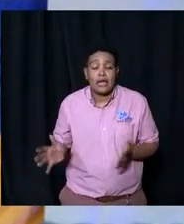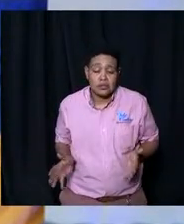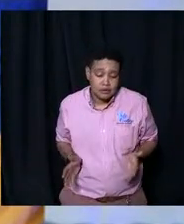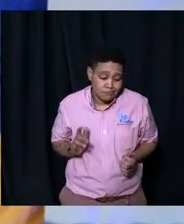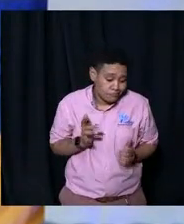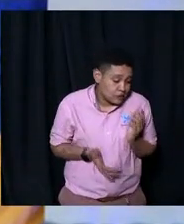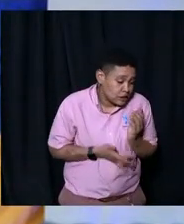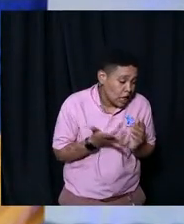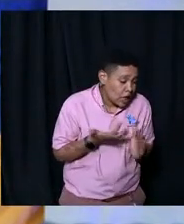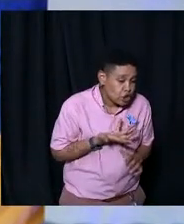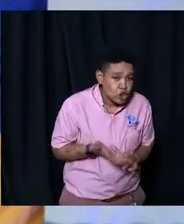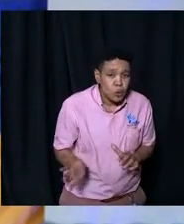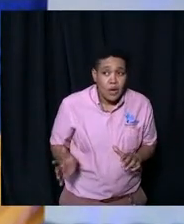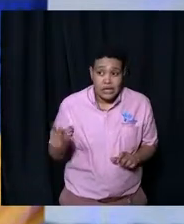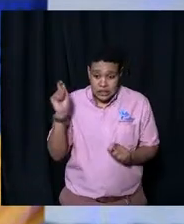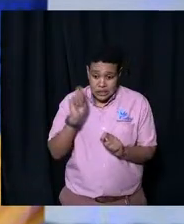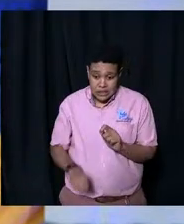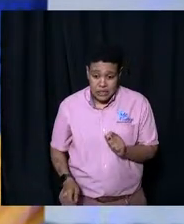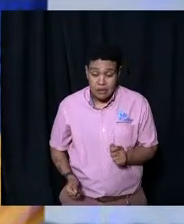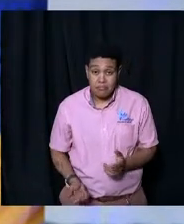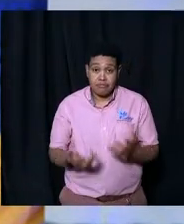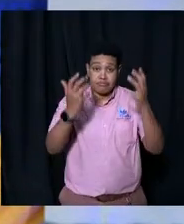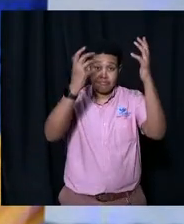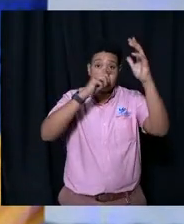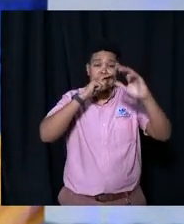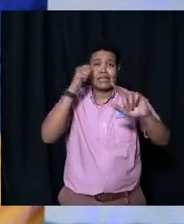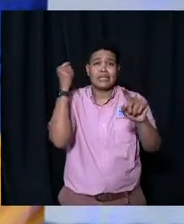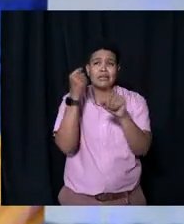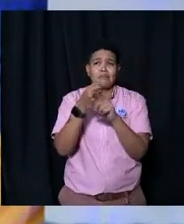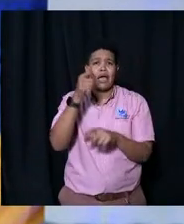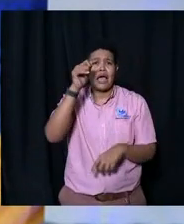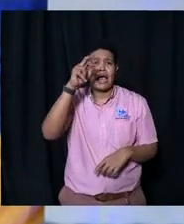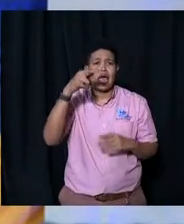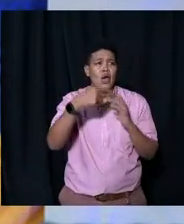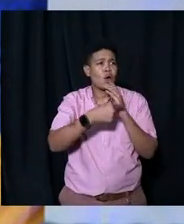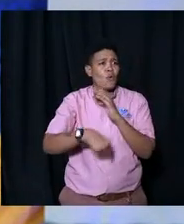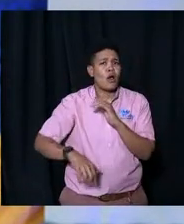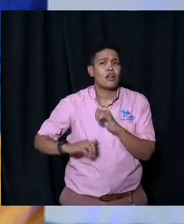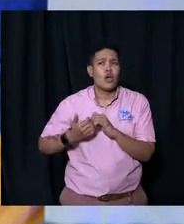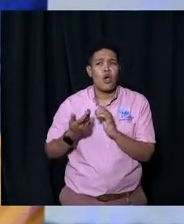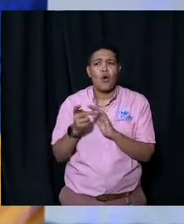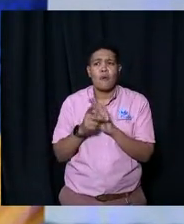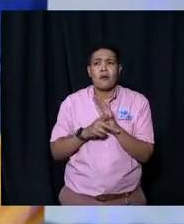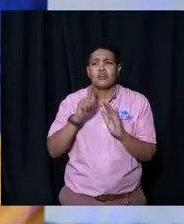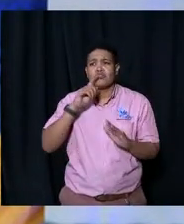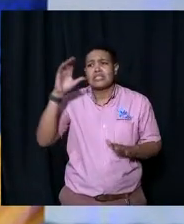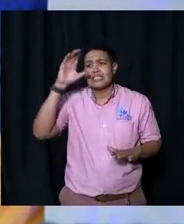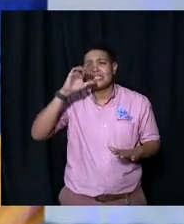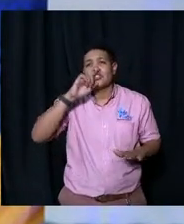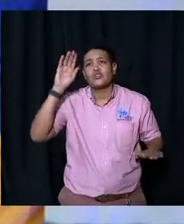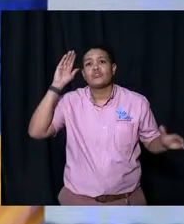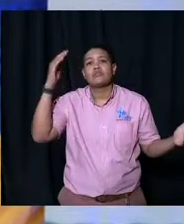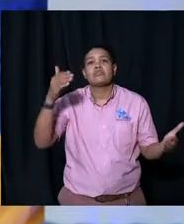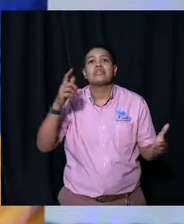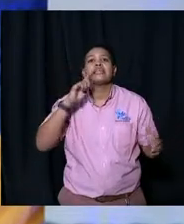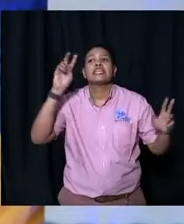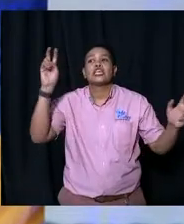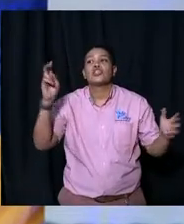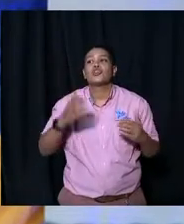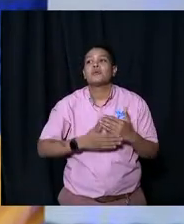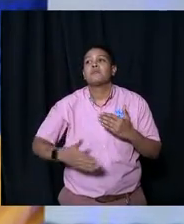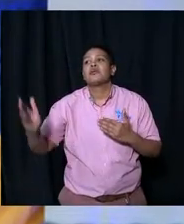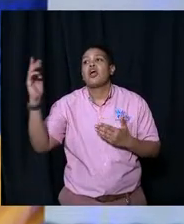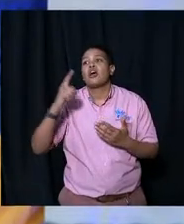Also, burning of waste significantly impacts on air quality. How is the policy seeking to address issues beyond